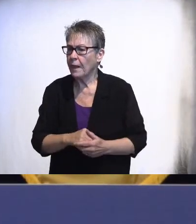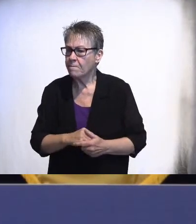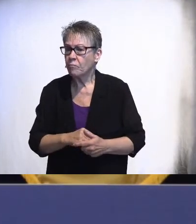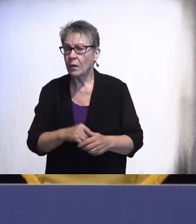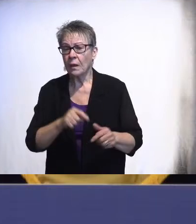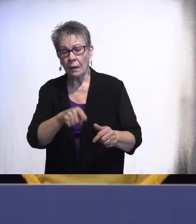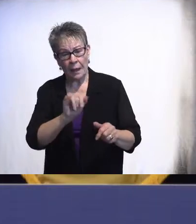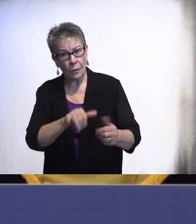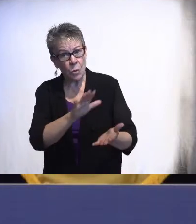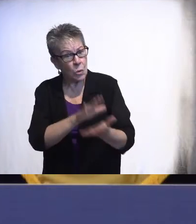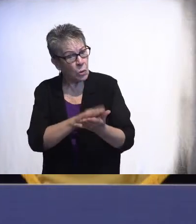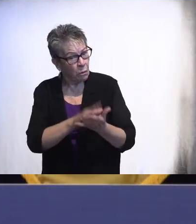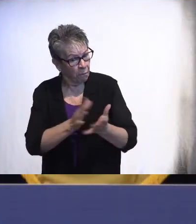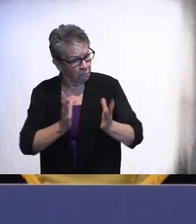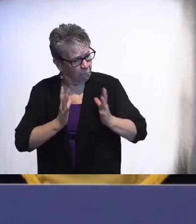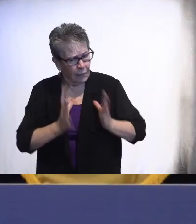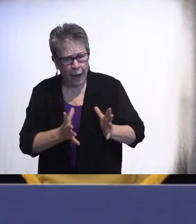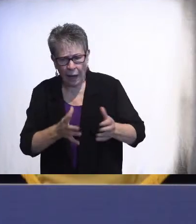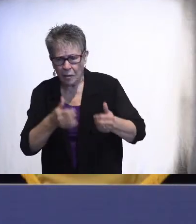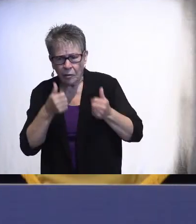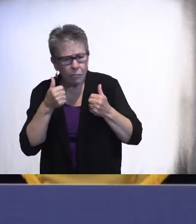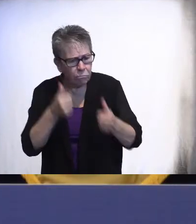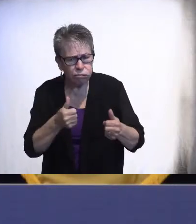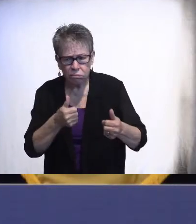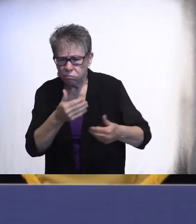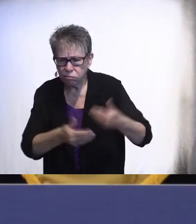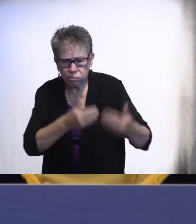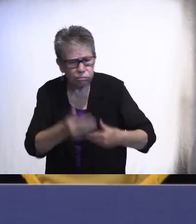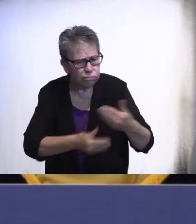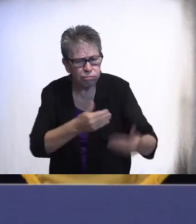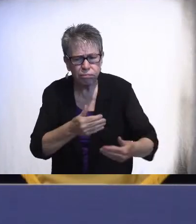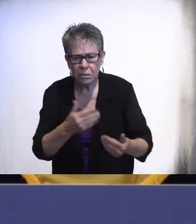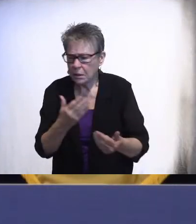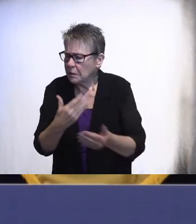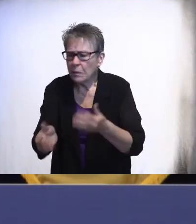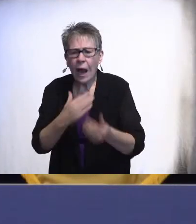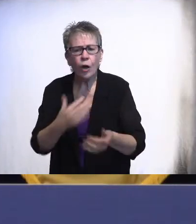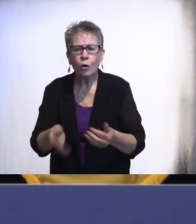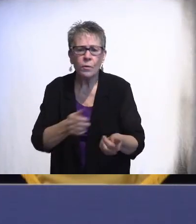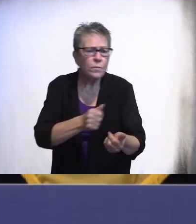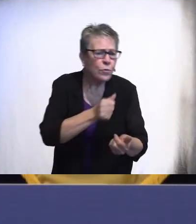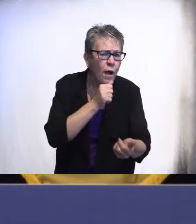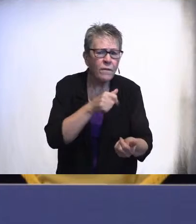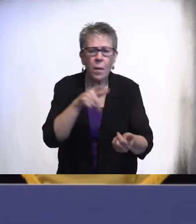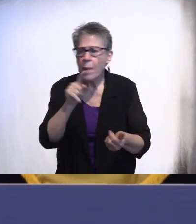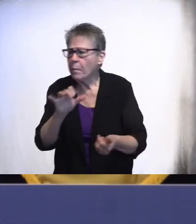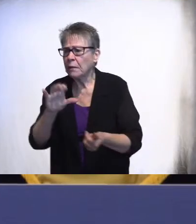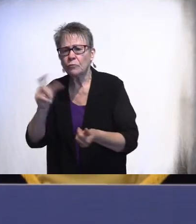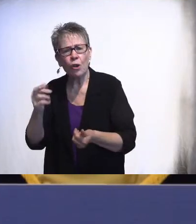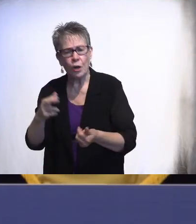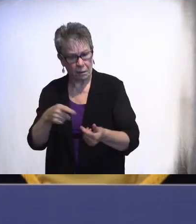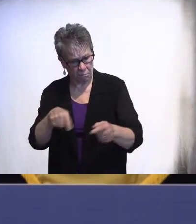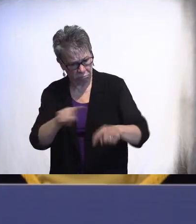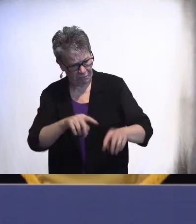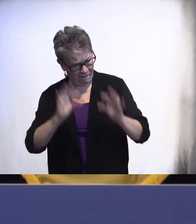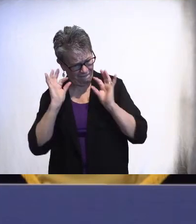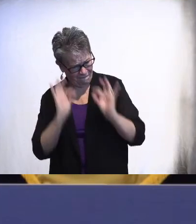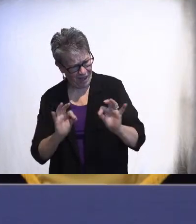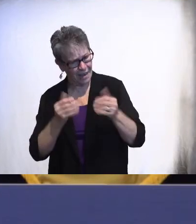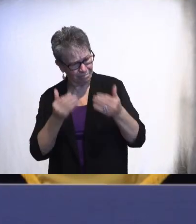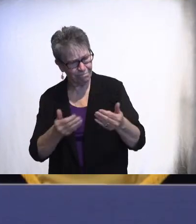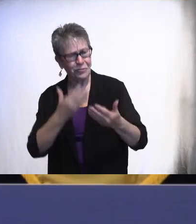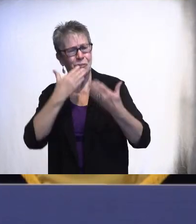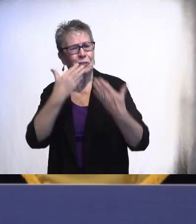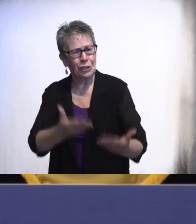regardless of what type of school it is, and we're getting our kids educated in, by the way, the state with the #1 public